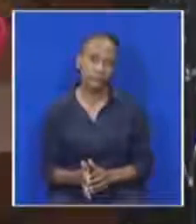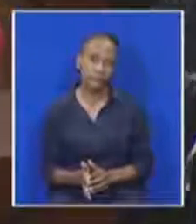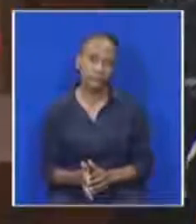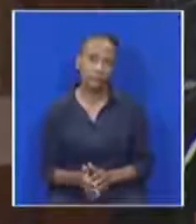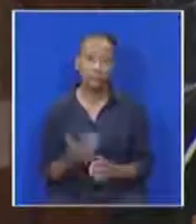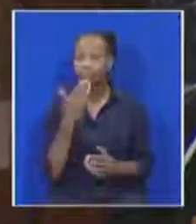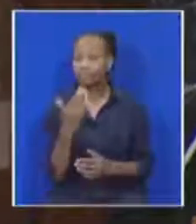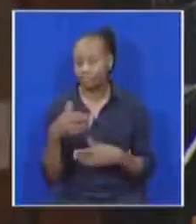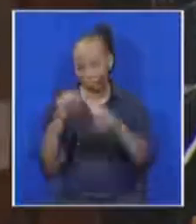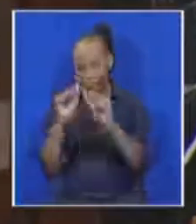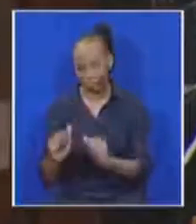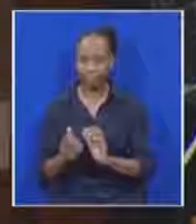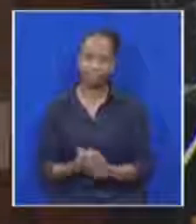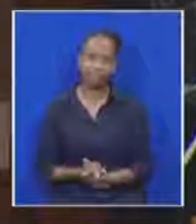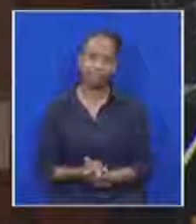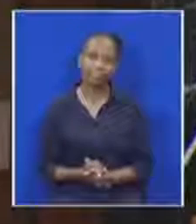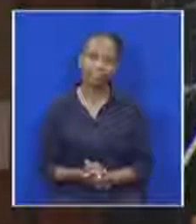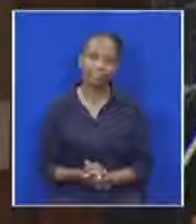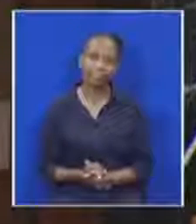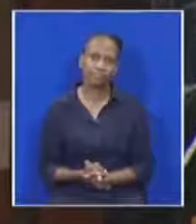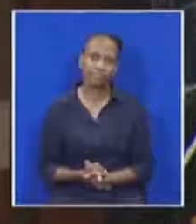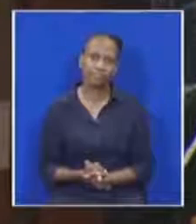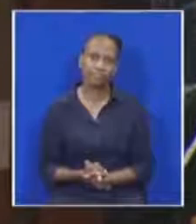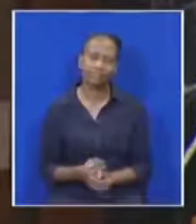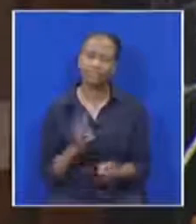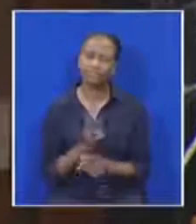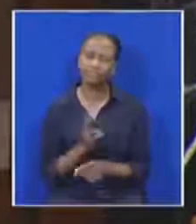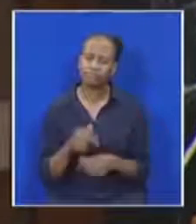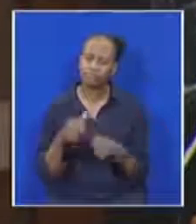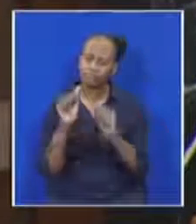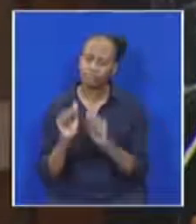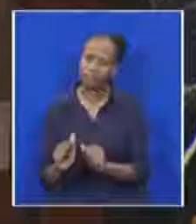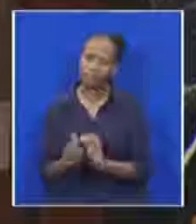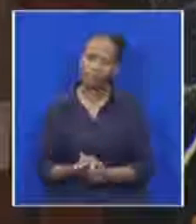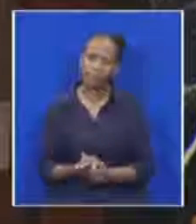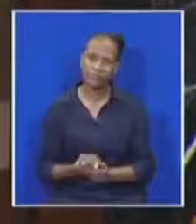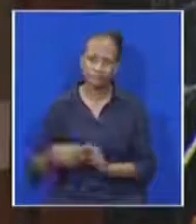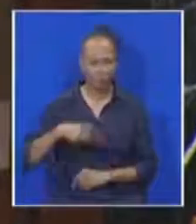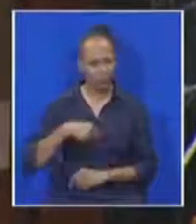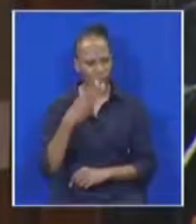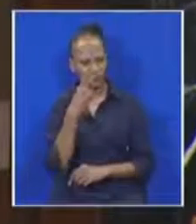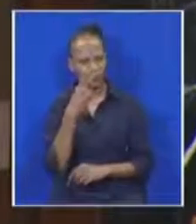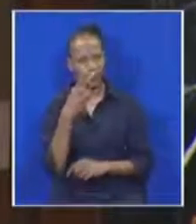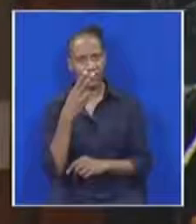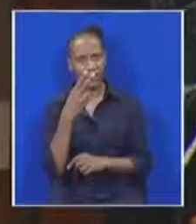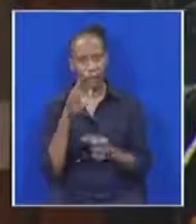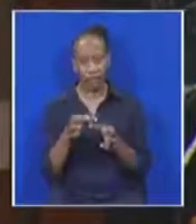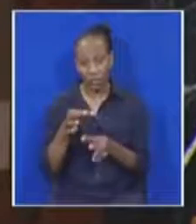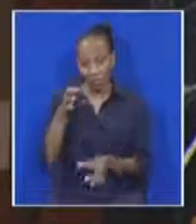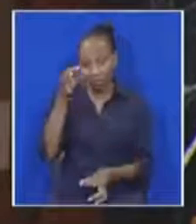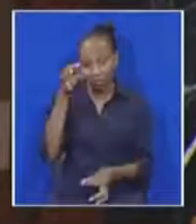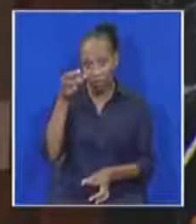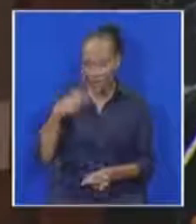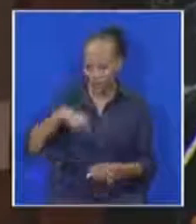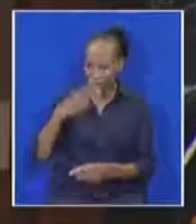Thanks, Chair. Just to reiterate, Chair, we've just seen that cable again now.